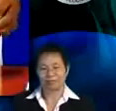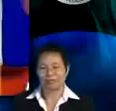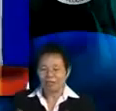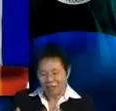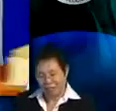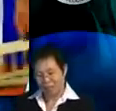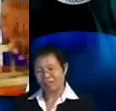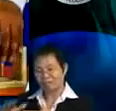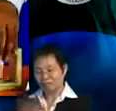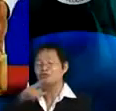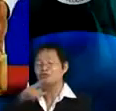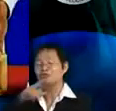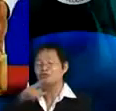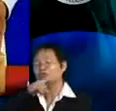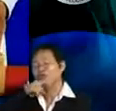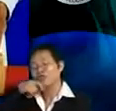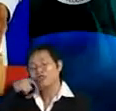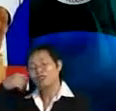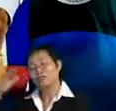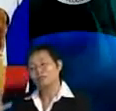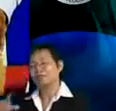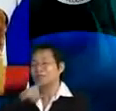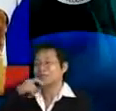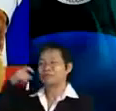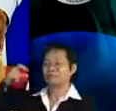Allow the filter paper to dry.